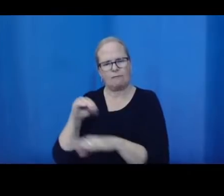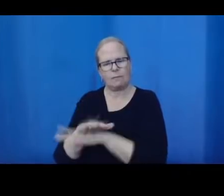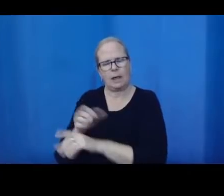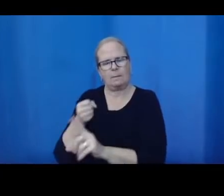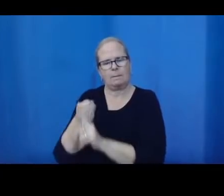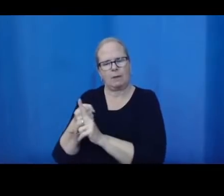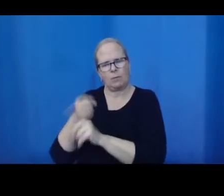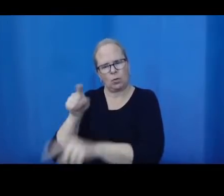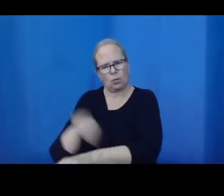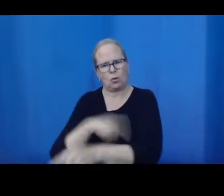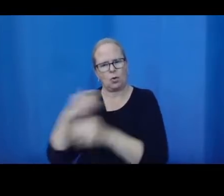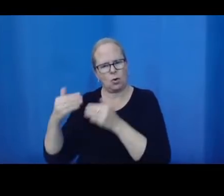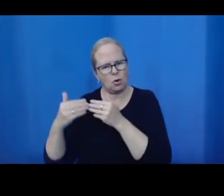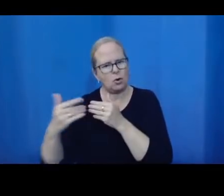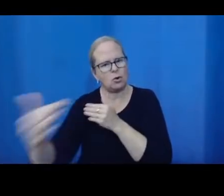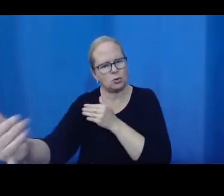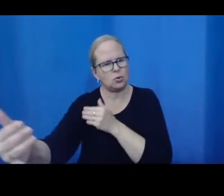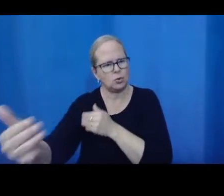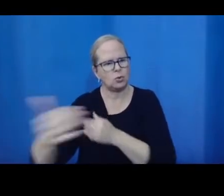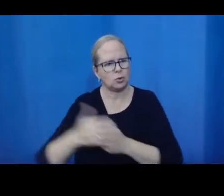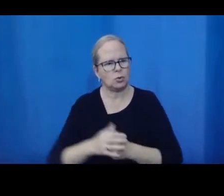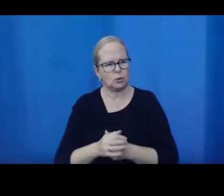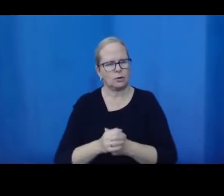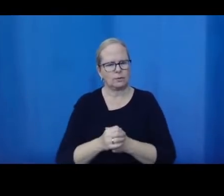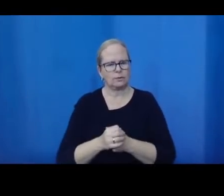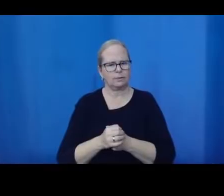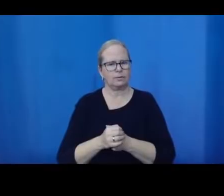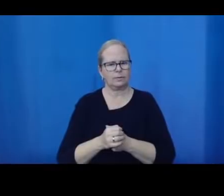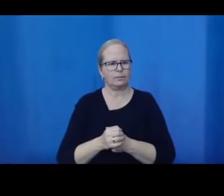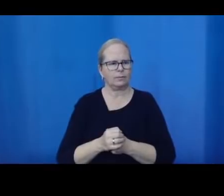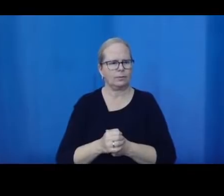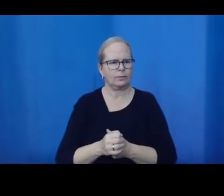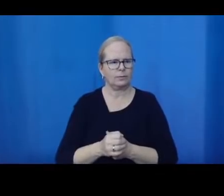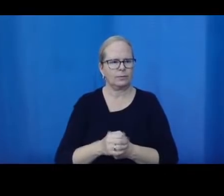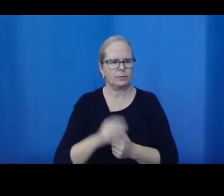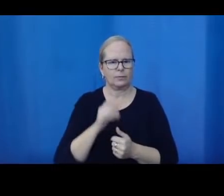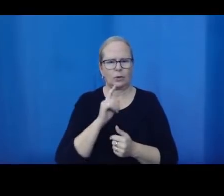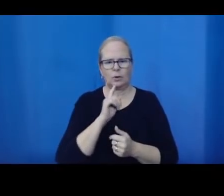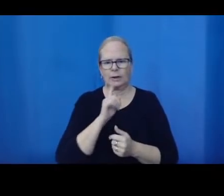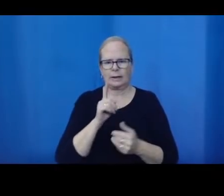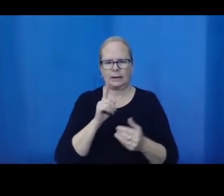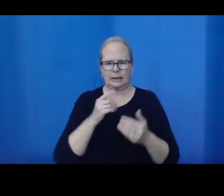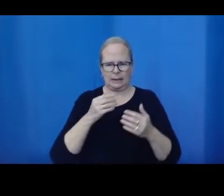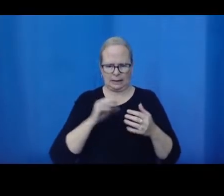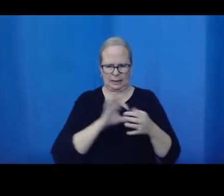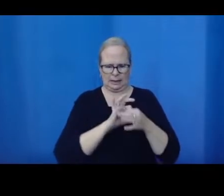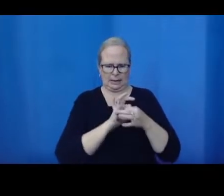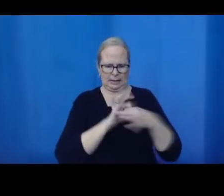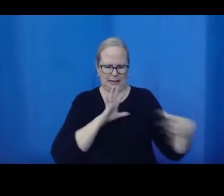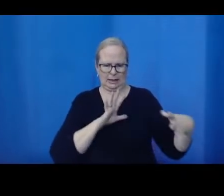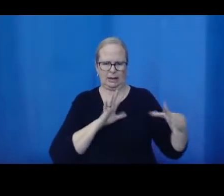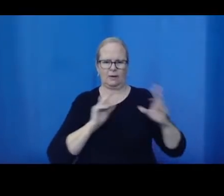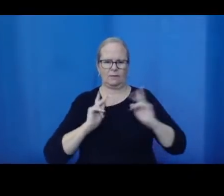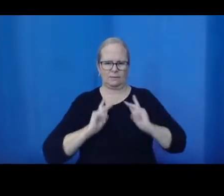with what's going on physiologically, but physiologically, our bodies are telling us already